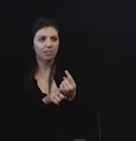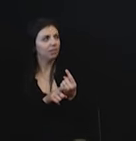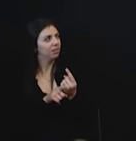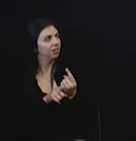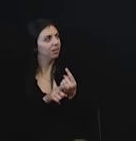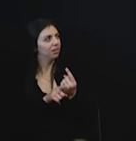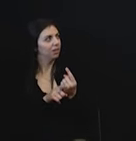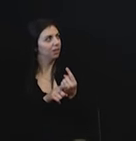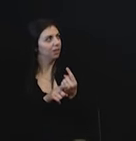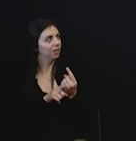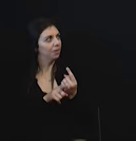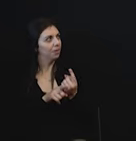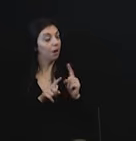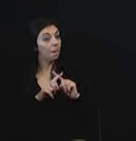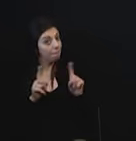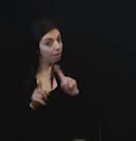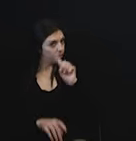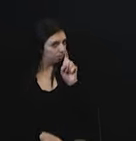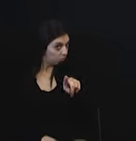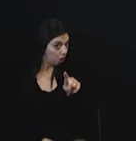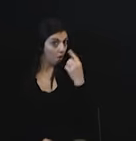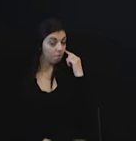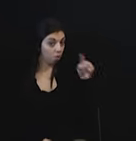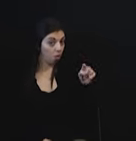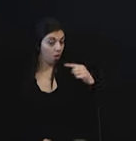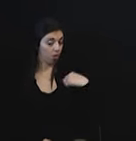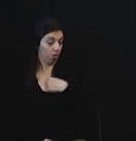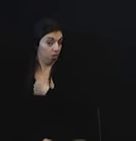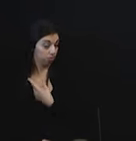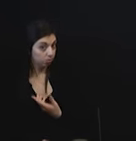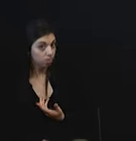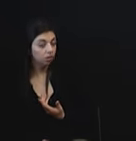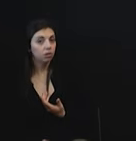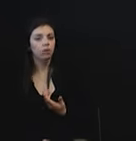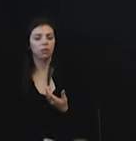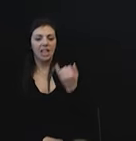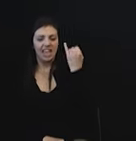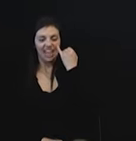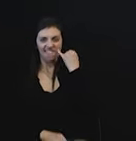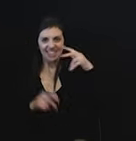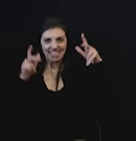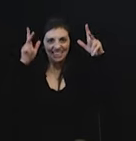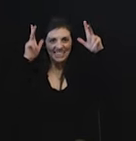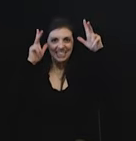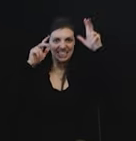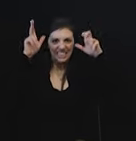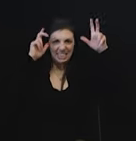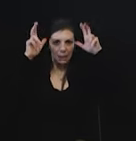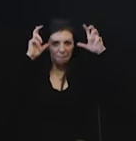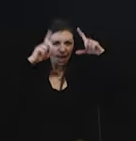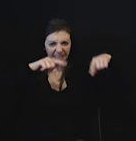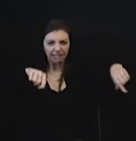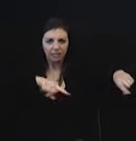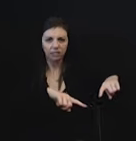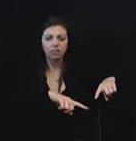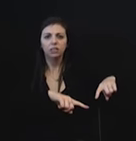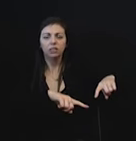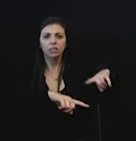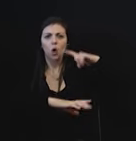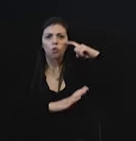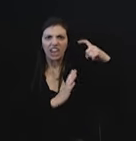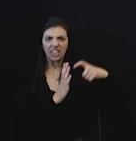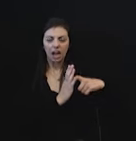The question is, I think for you and I, as we experience this, if demons and the adversary recognizes